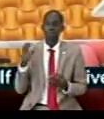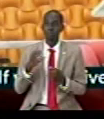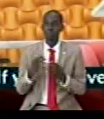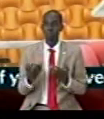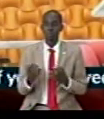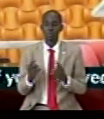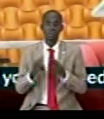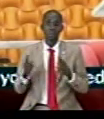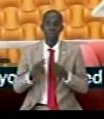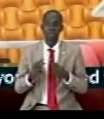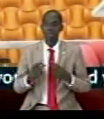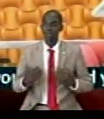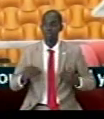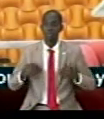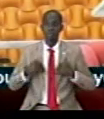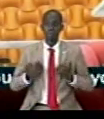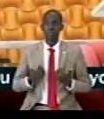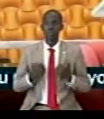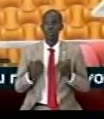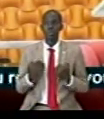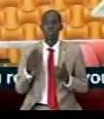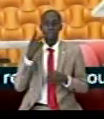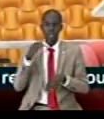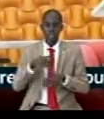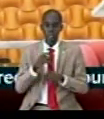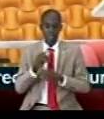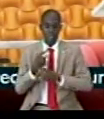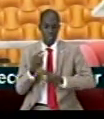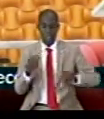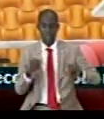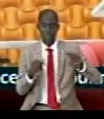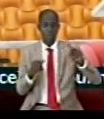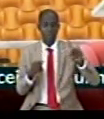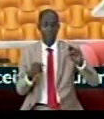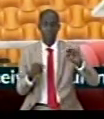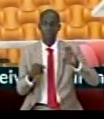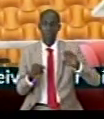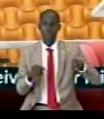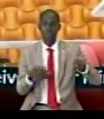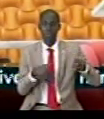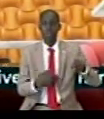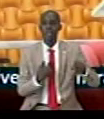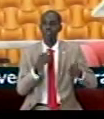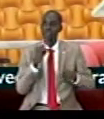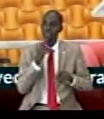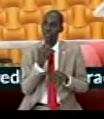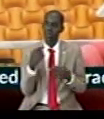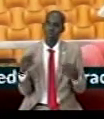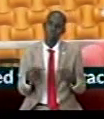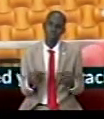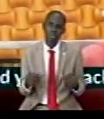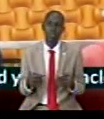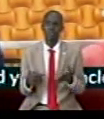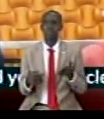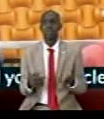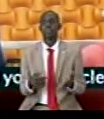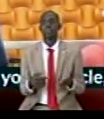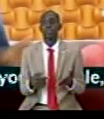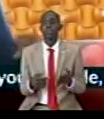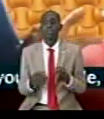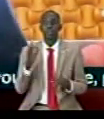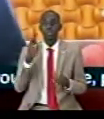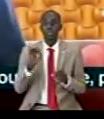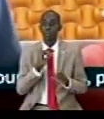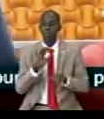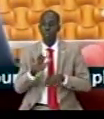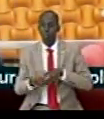tender. That's my left nail here. My nail has been paining me. I don't stress myself. If I stress myself, if I walk